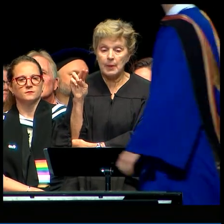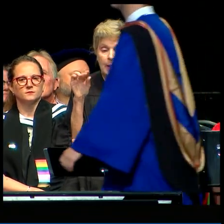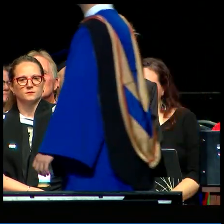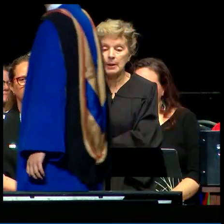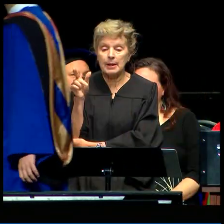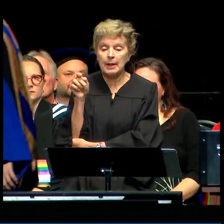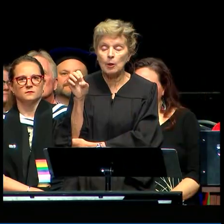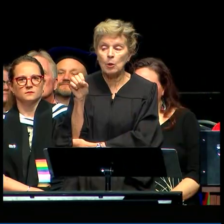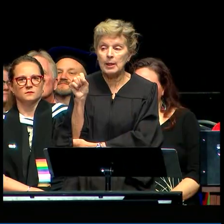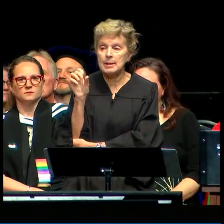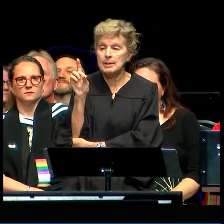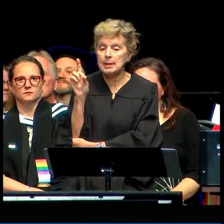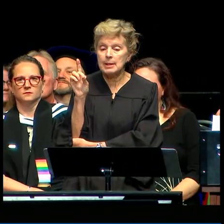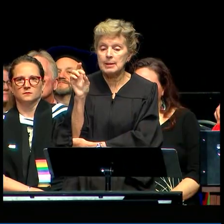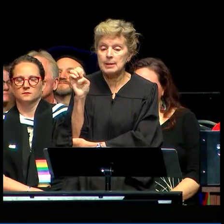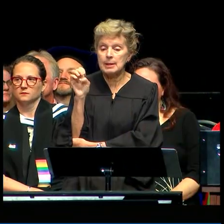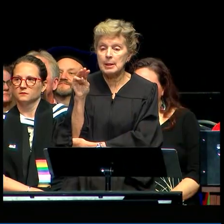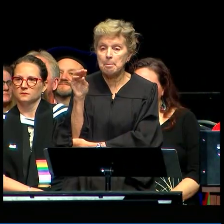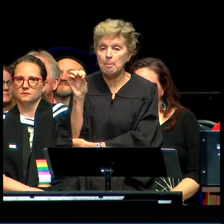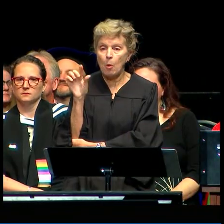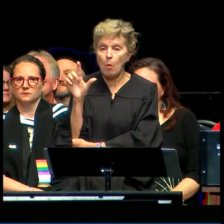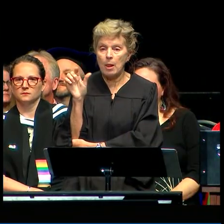Nicholas DeMola.